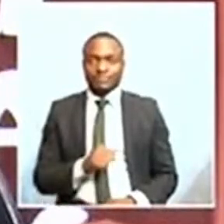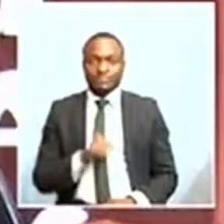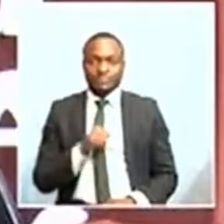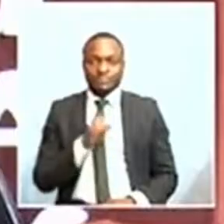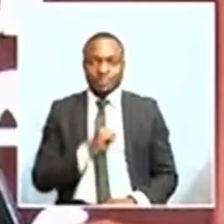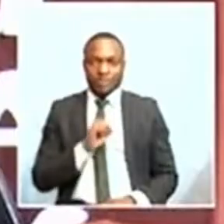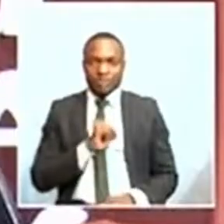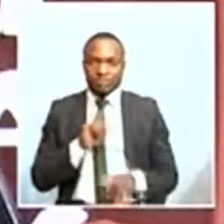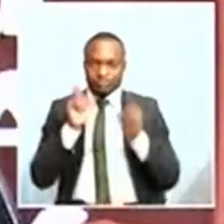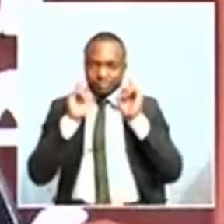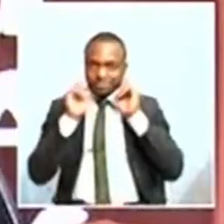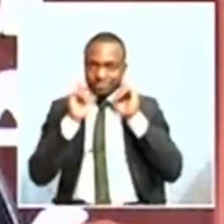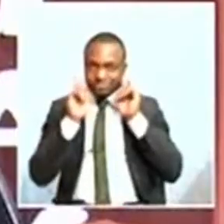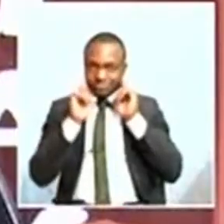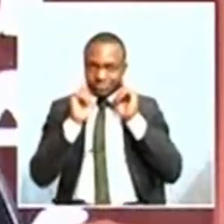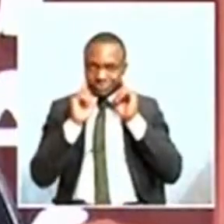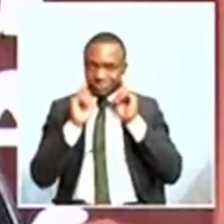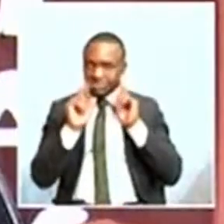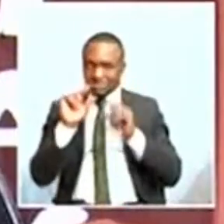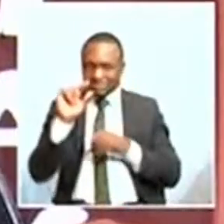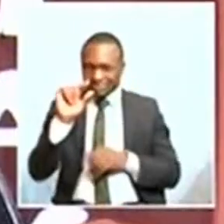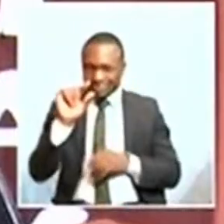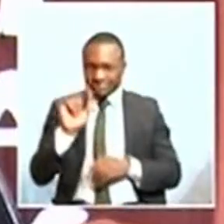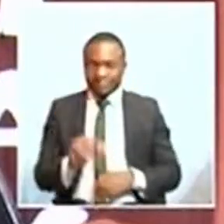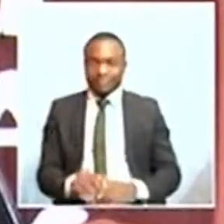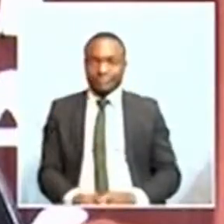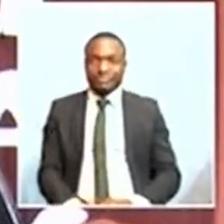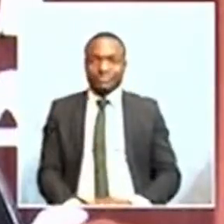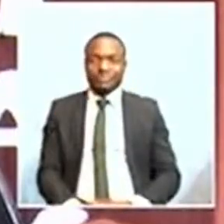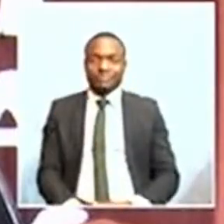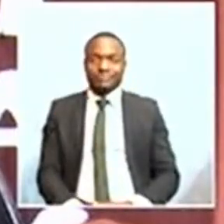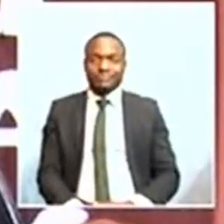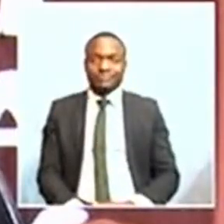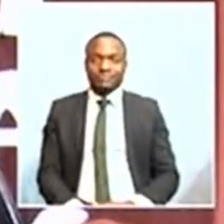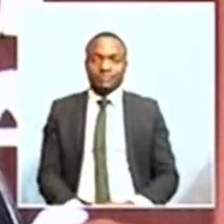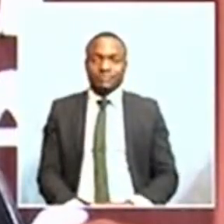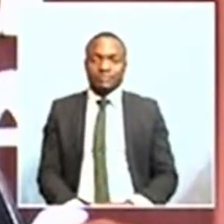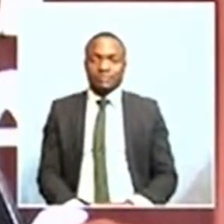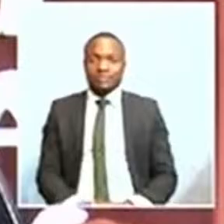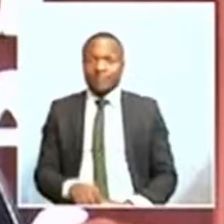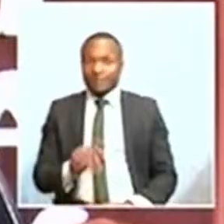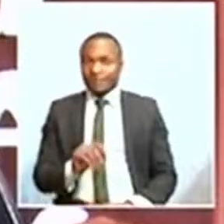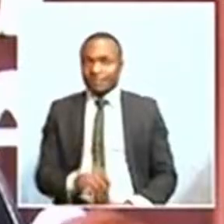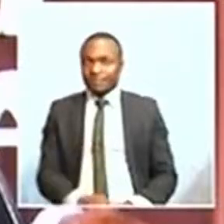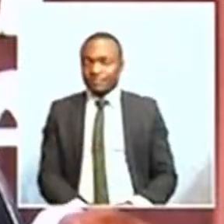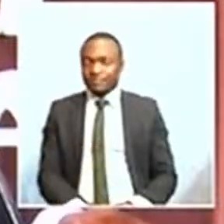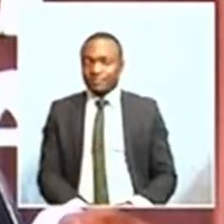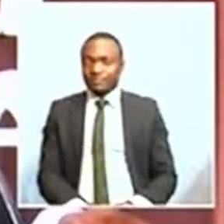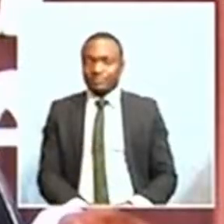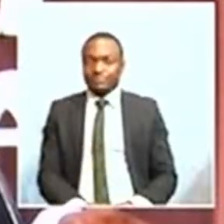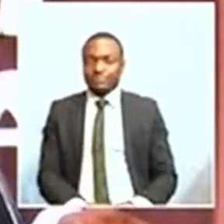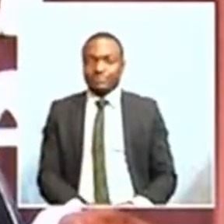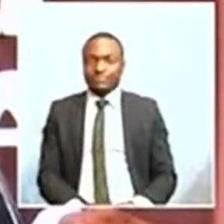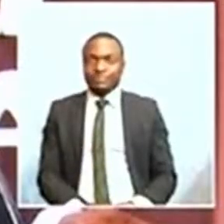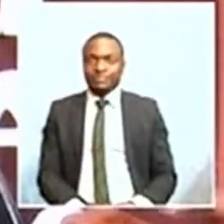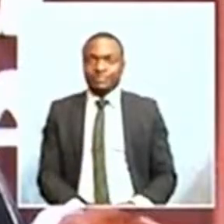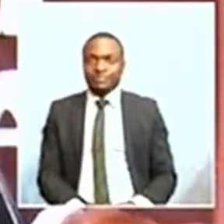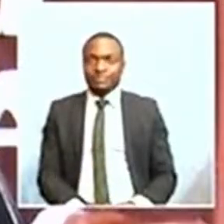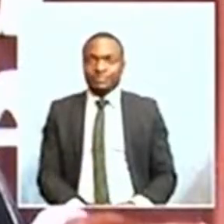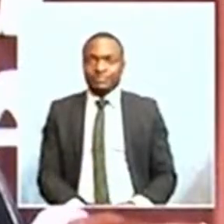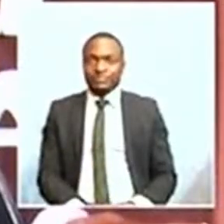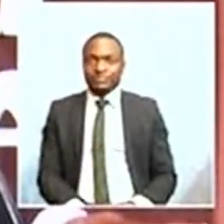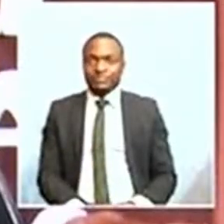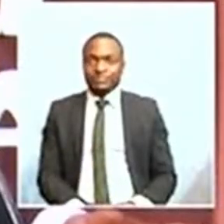rather to make changes to the membership of the committees. So in the first one, she had moved Mr. Stephen